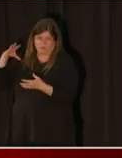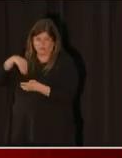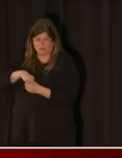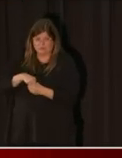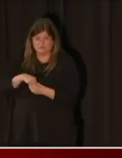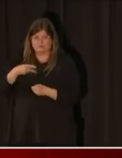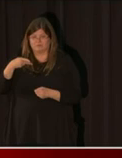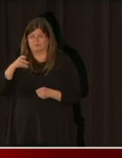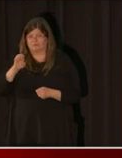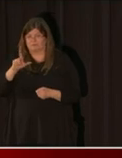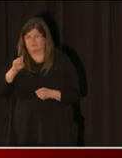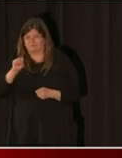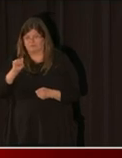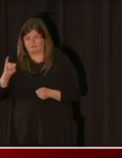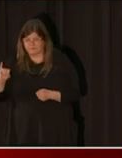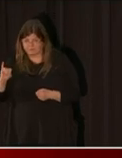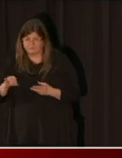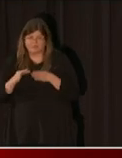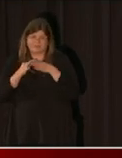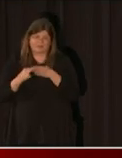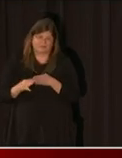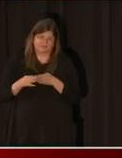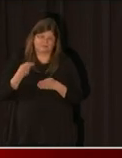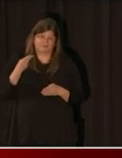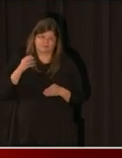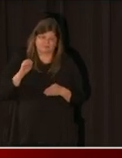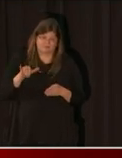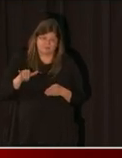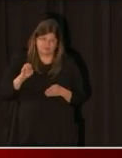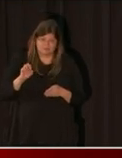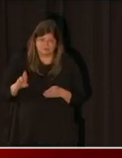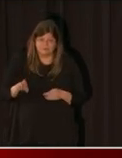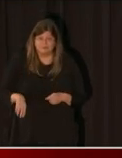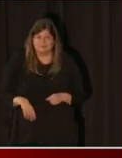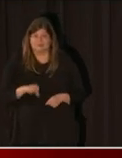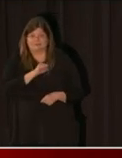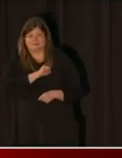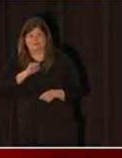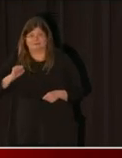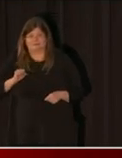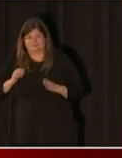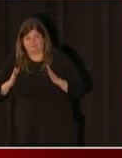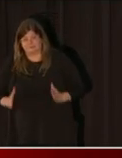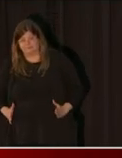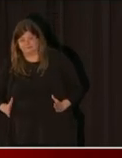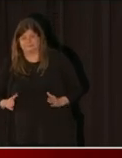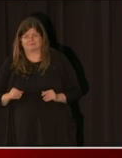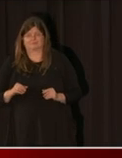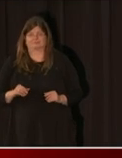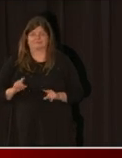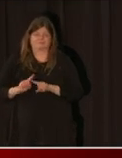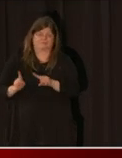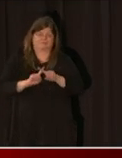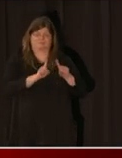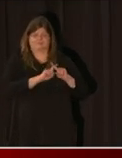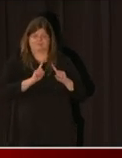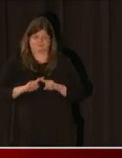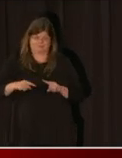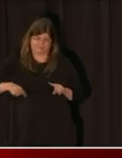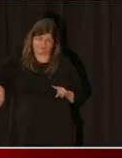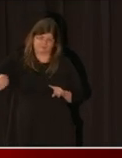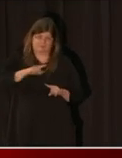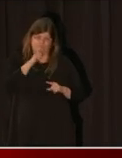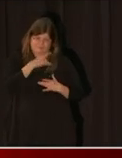Leader Hoyer, and senators who are interested in making sure